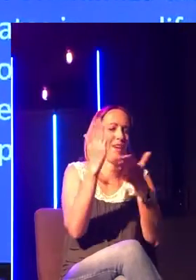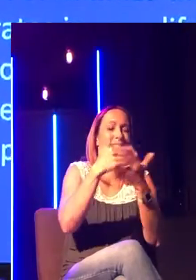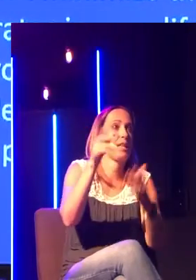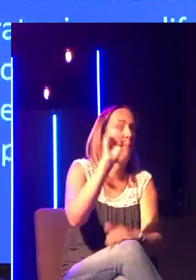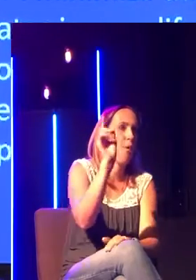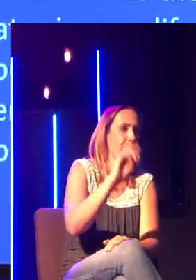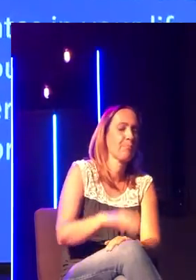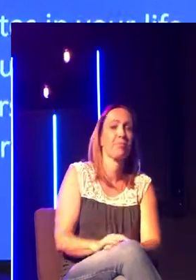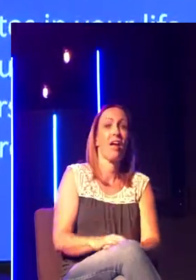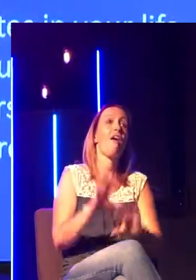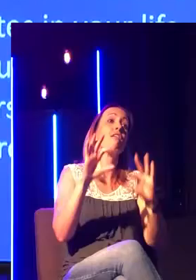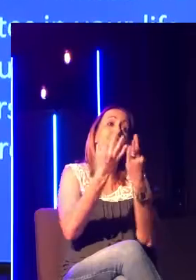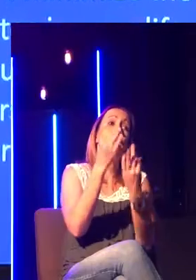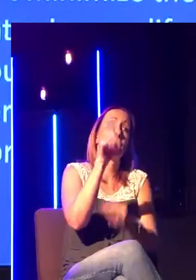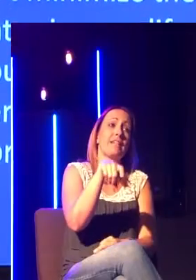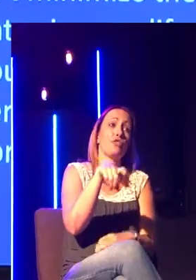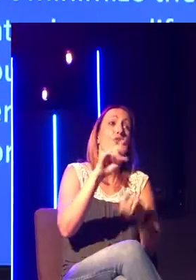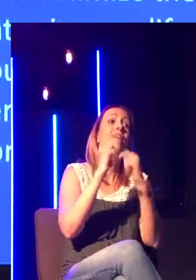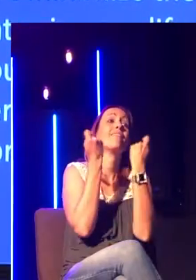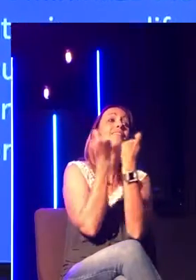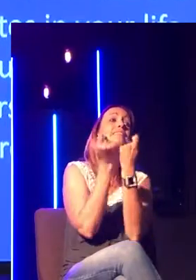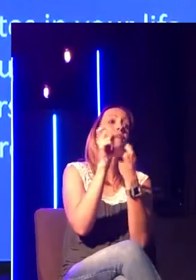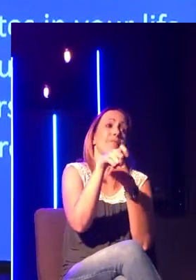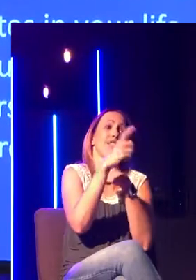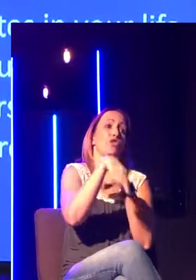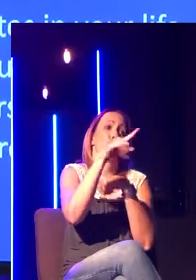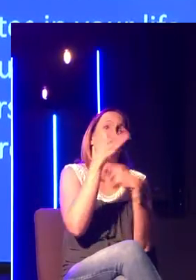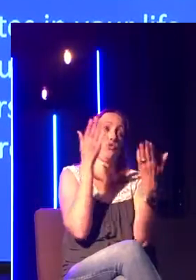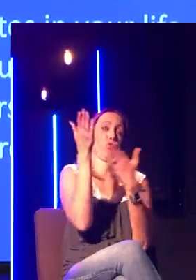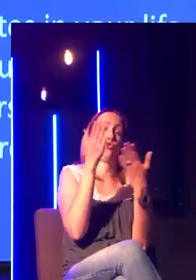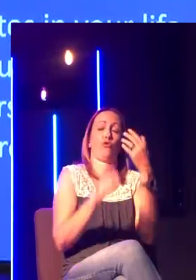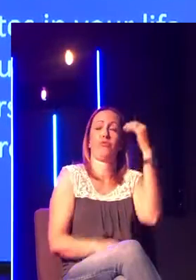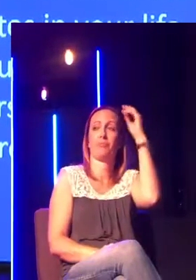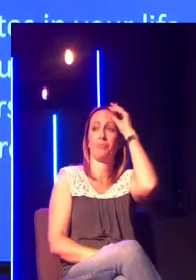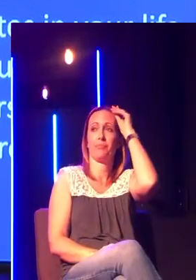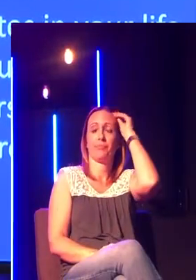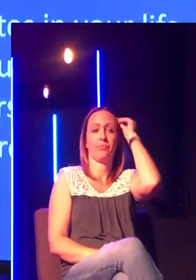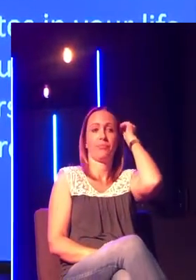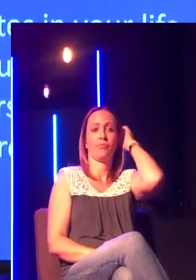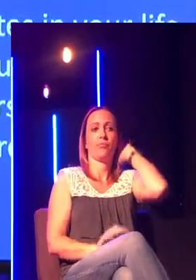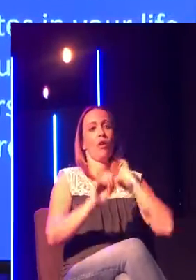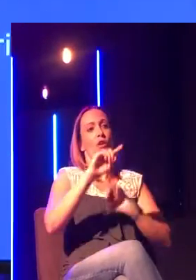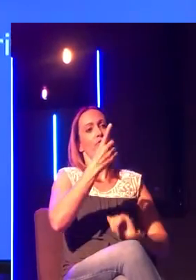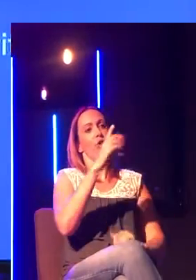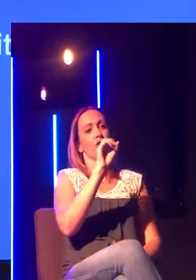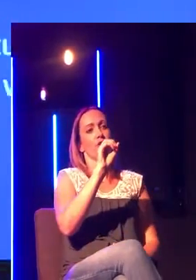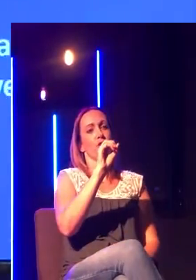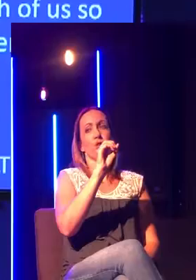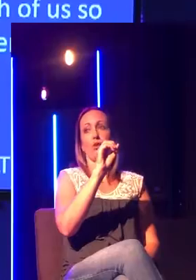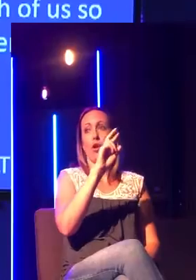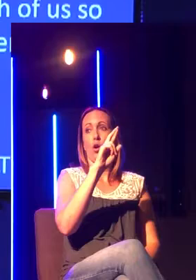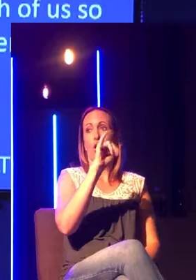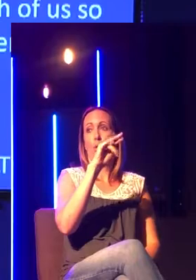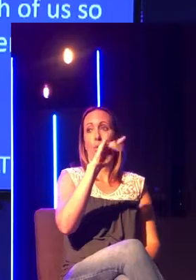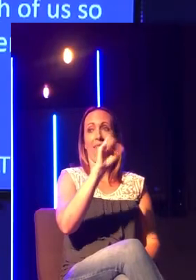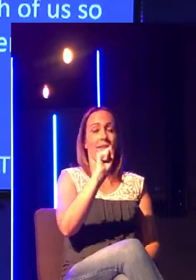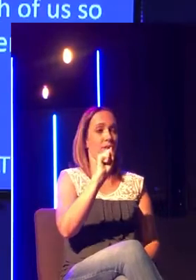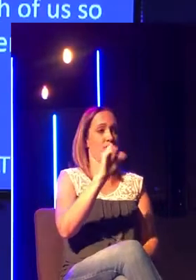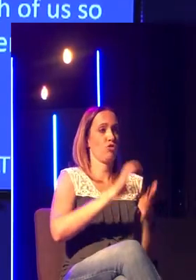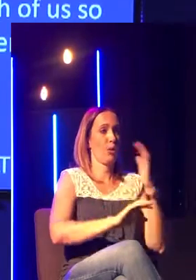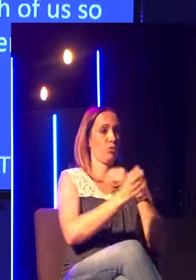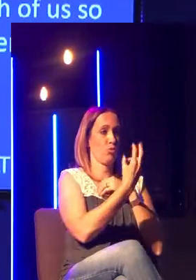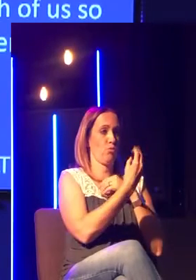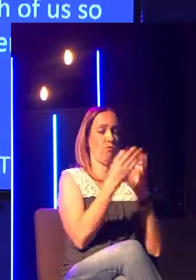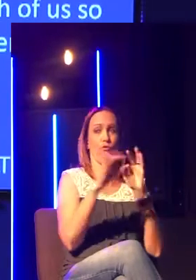The family needs you. The team needs you. 1 Corinthians 12, verse 7 says, a spiritual gift is given to each of